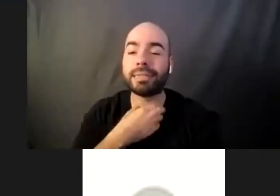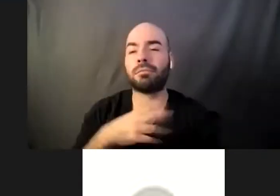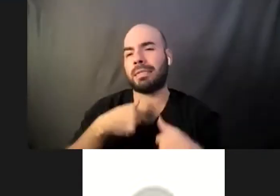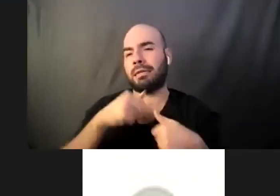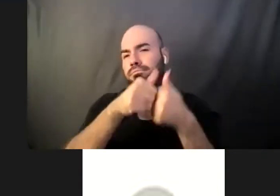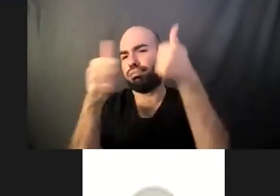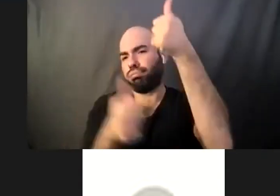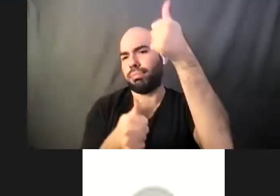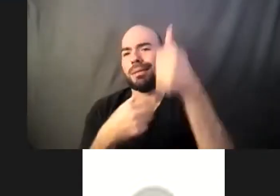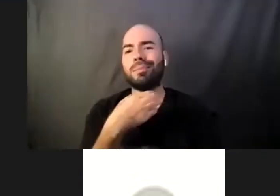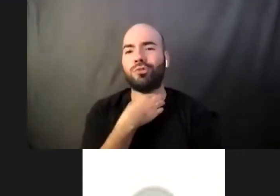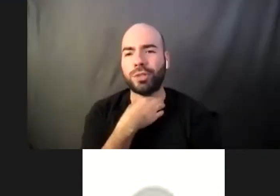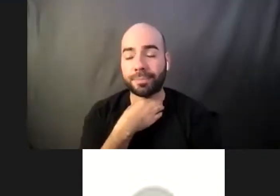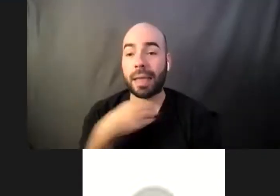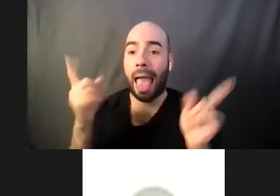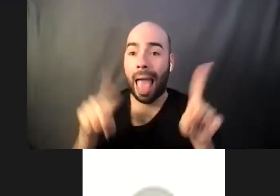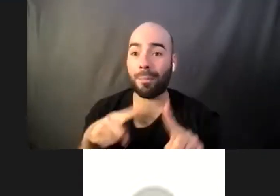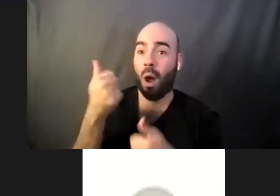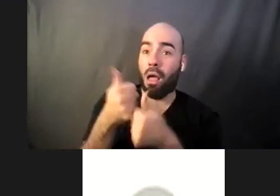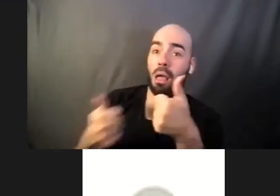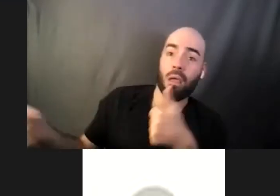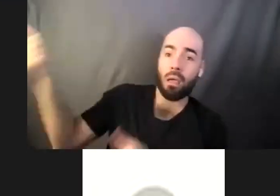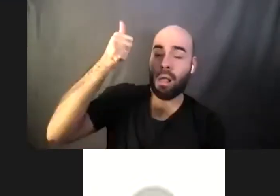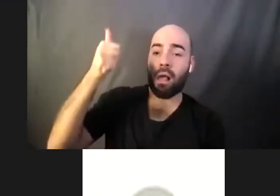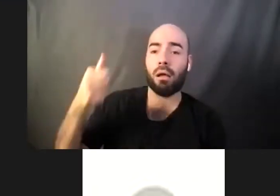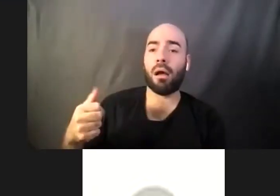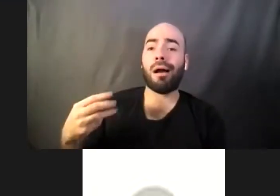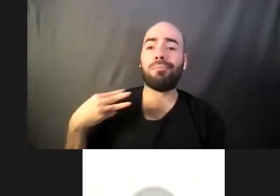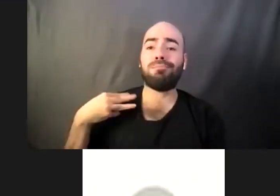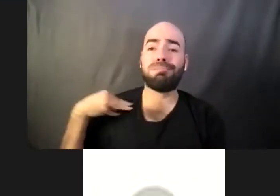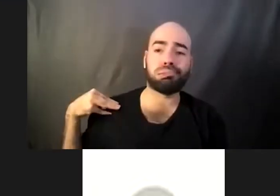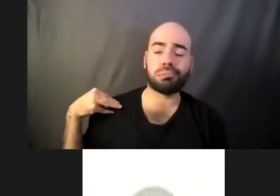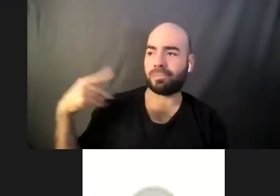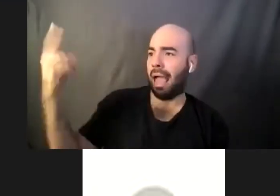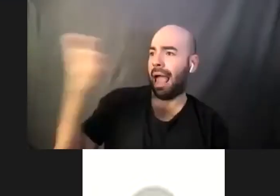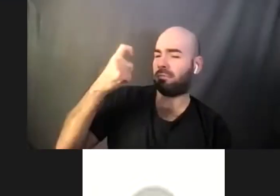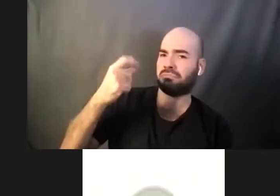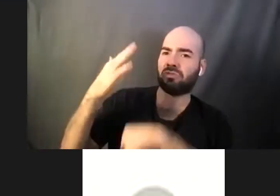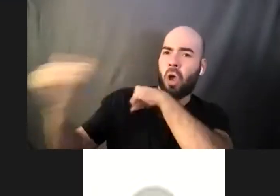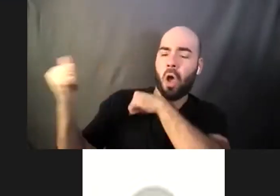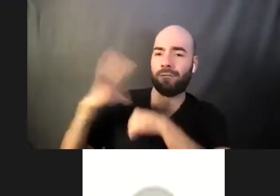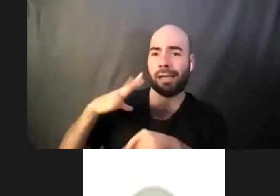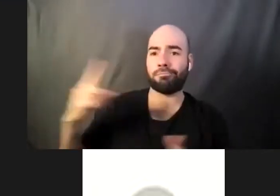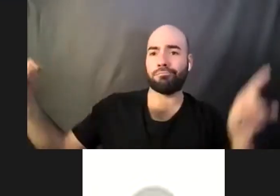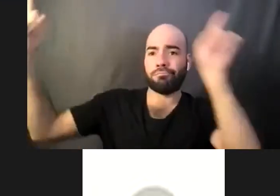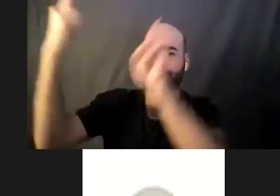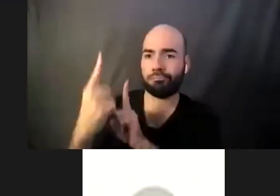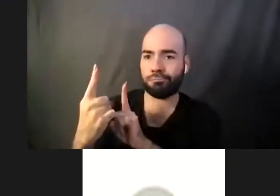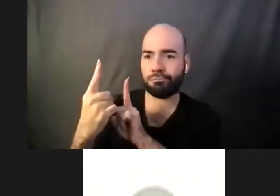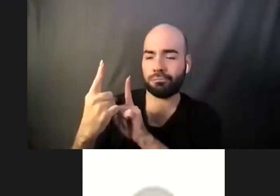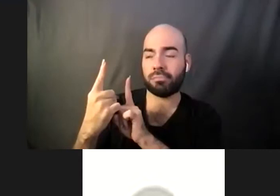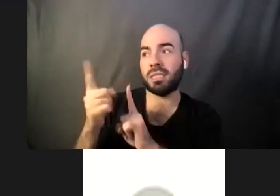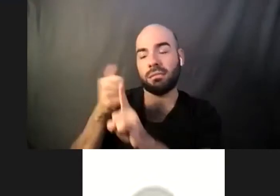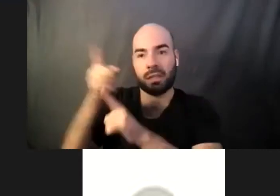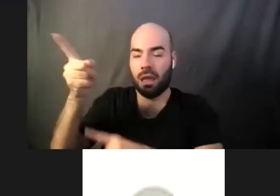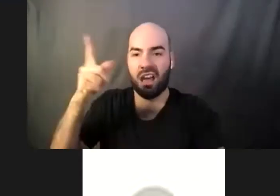and this general calls me up to his office, and this man prided himself on having control of 2/3 of the Earth's surface. You know, you walk